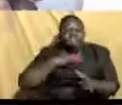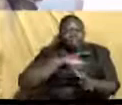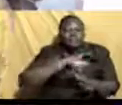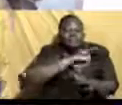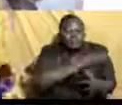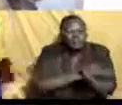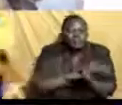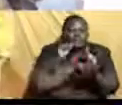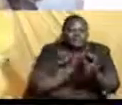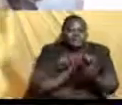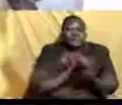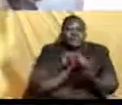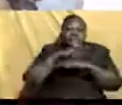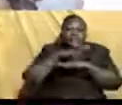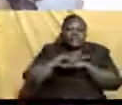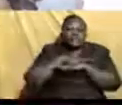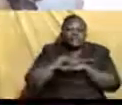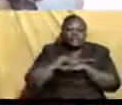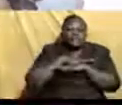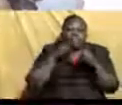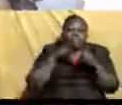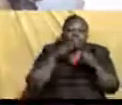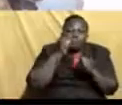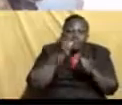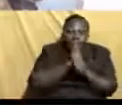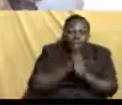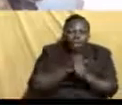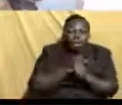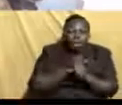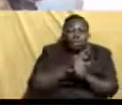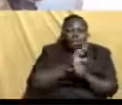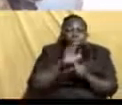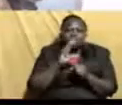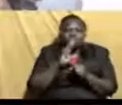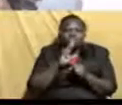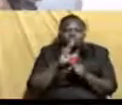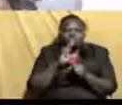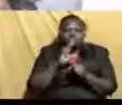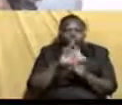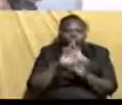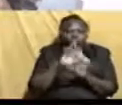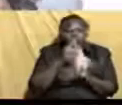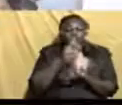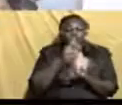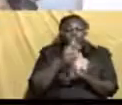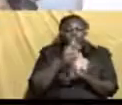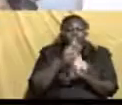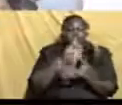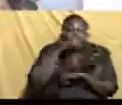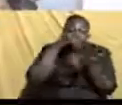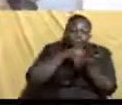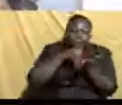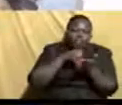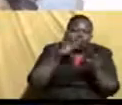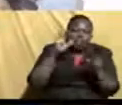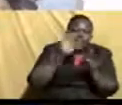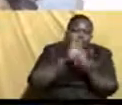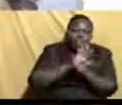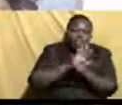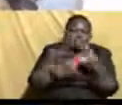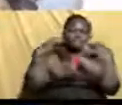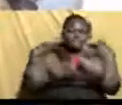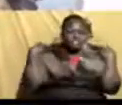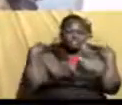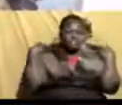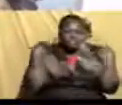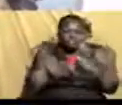should be adequate to remake or make the constitution, is one which involves the full participation of the people. I believe that's